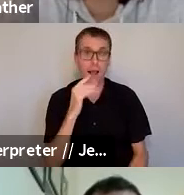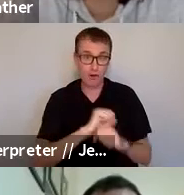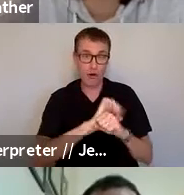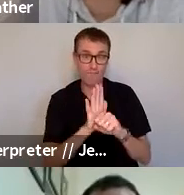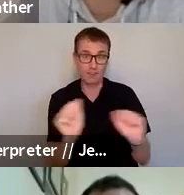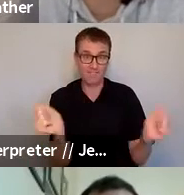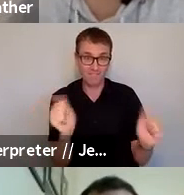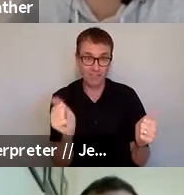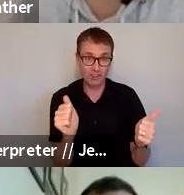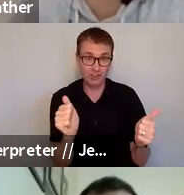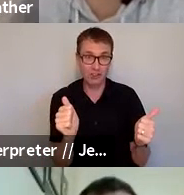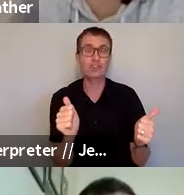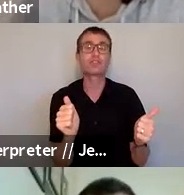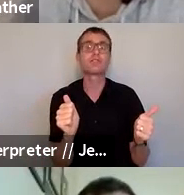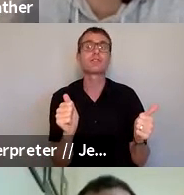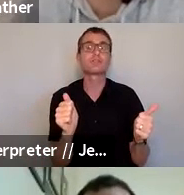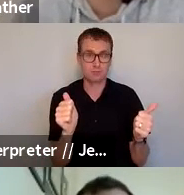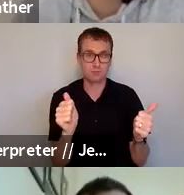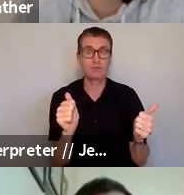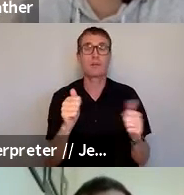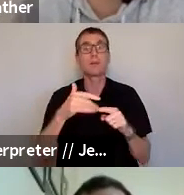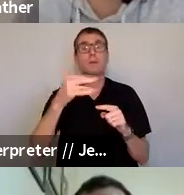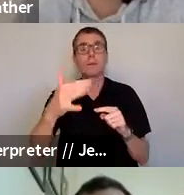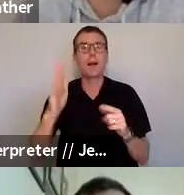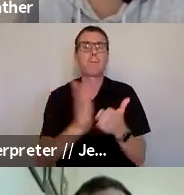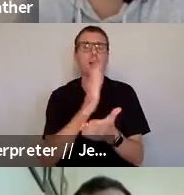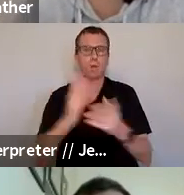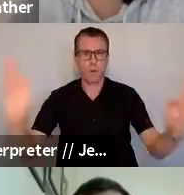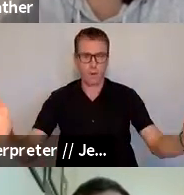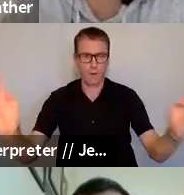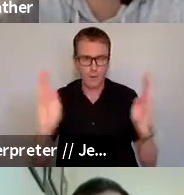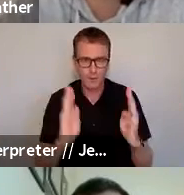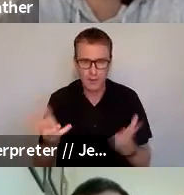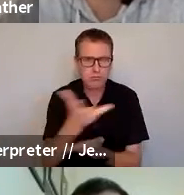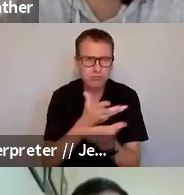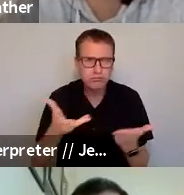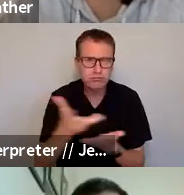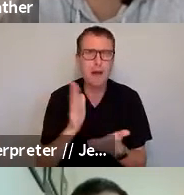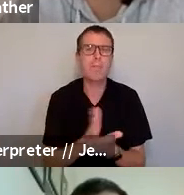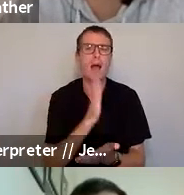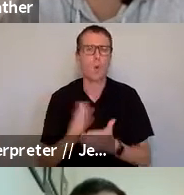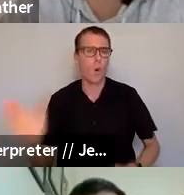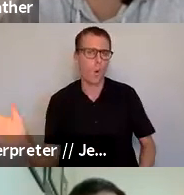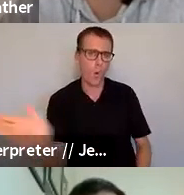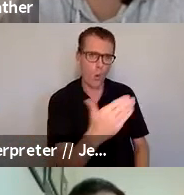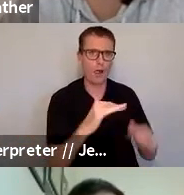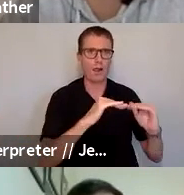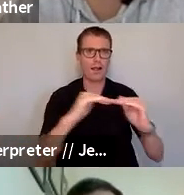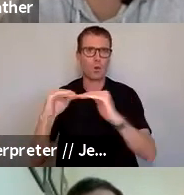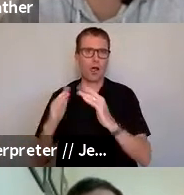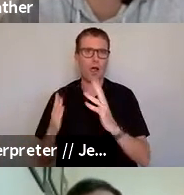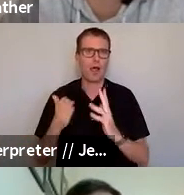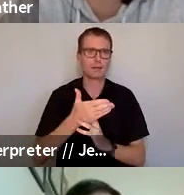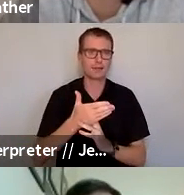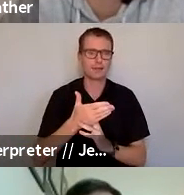all getting back together and that everybody has access. I love this notion too of, well, we've woken up to